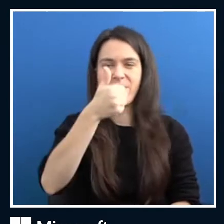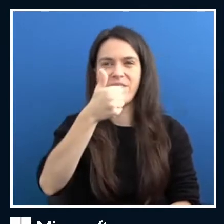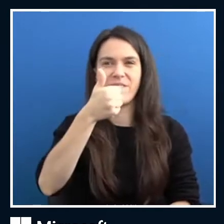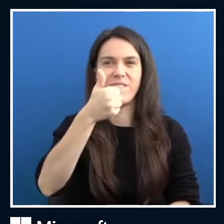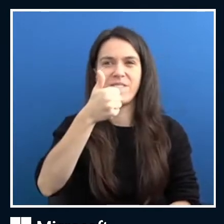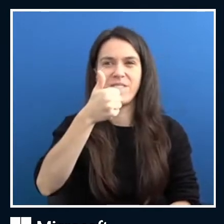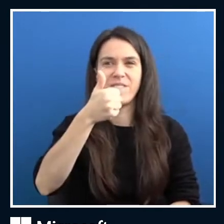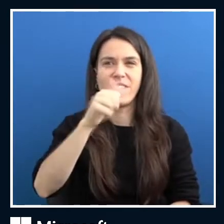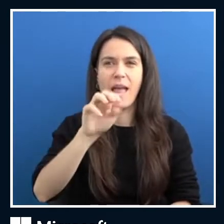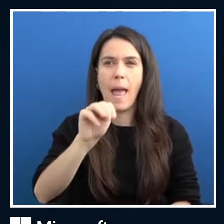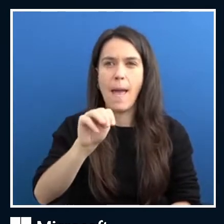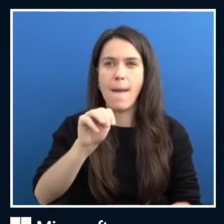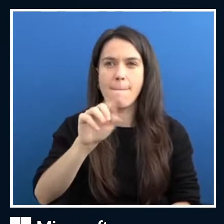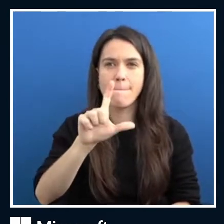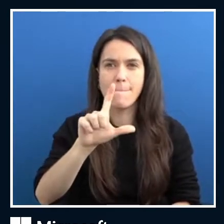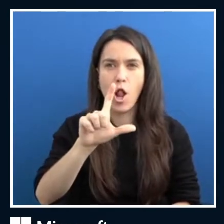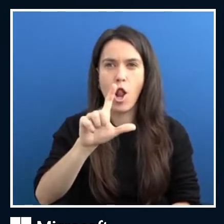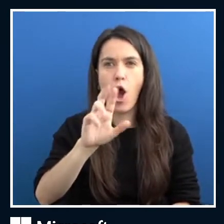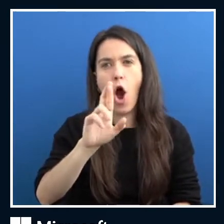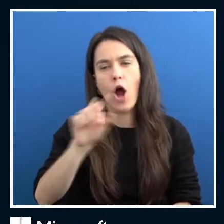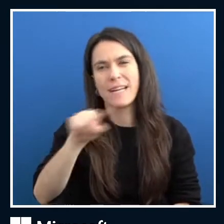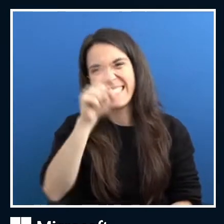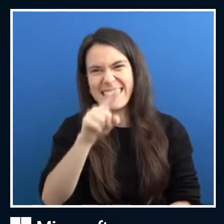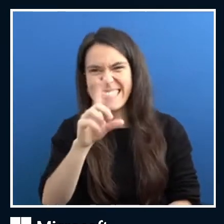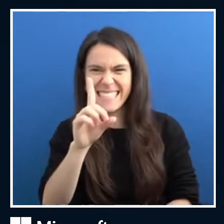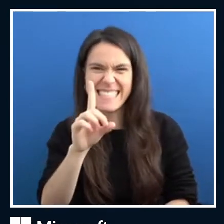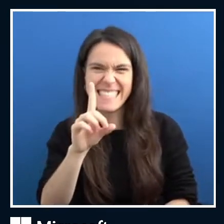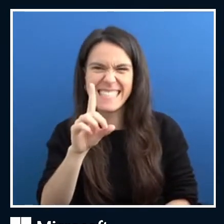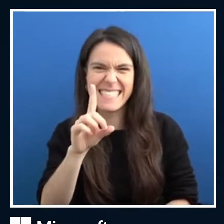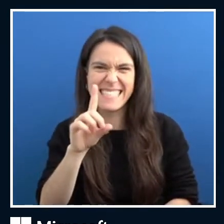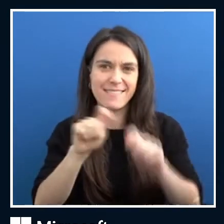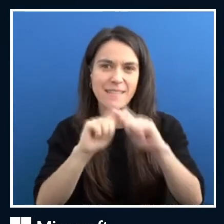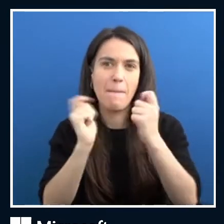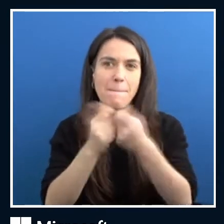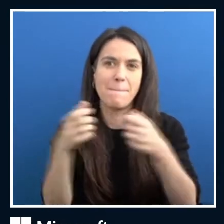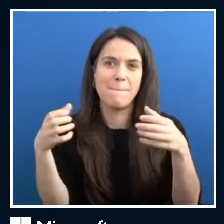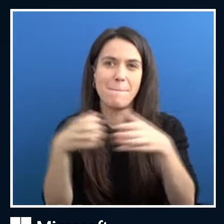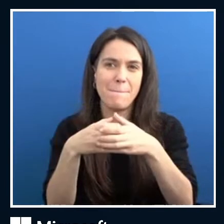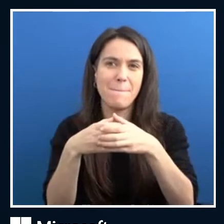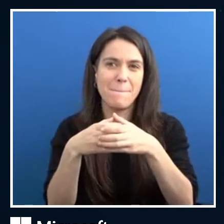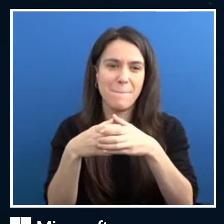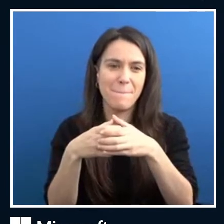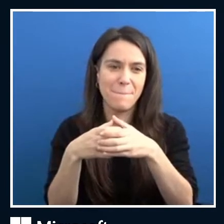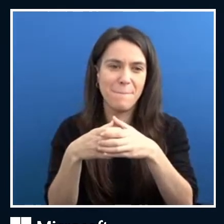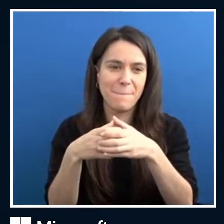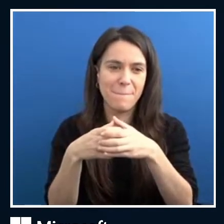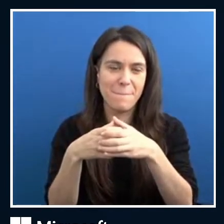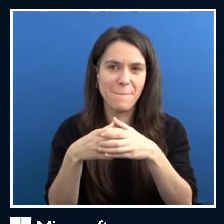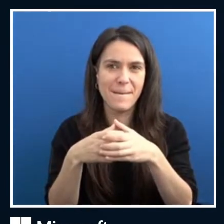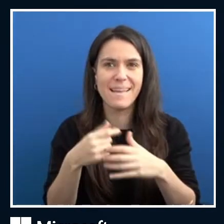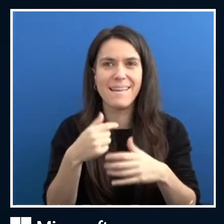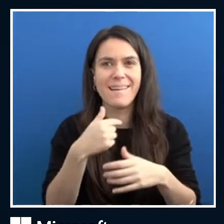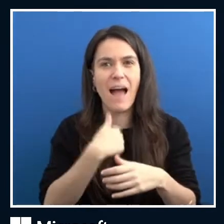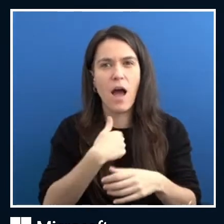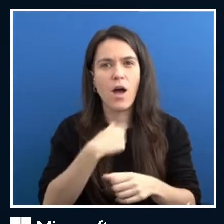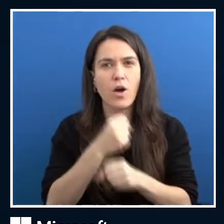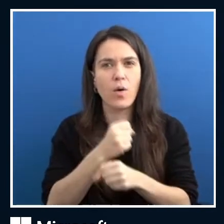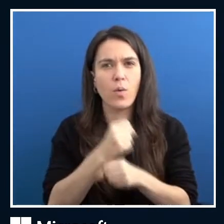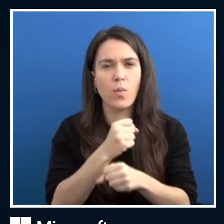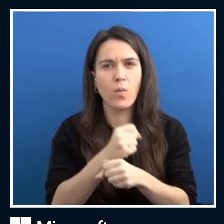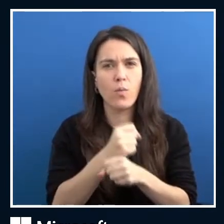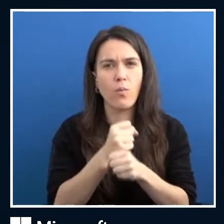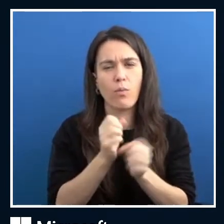R&D subdivision of Sber Devices team in Sberbank, and I am working on a wide range of